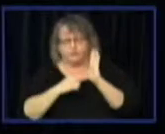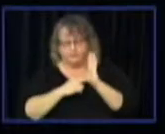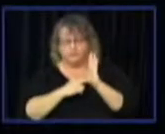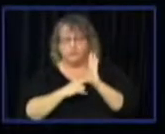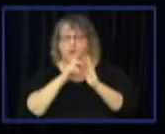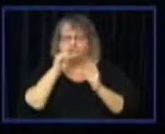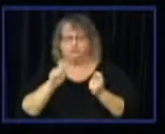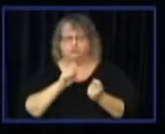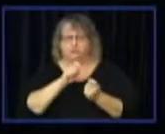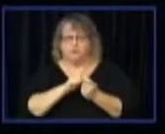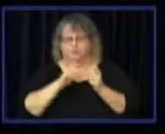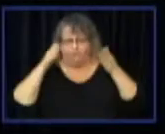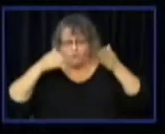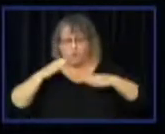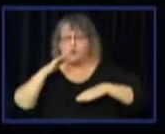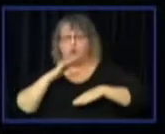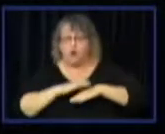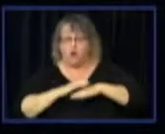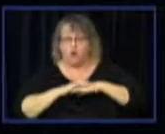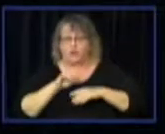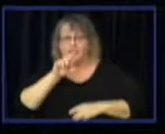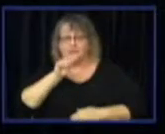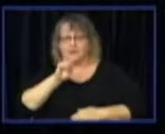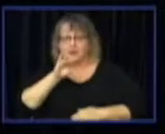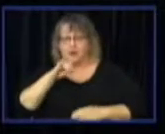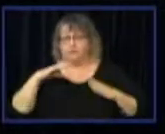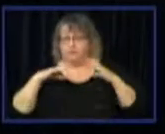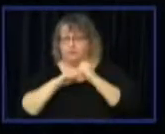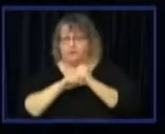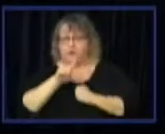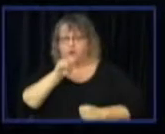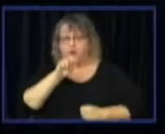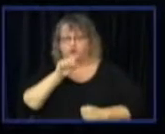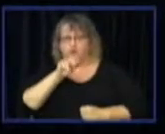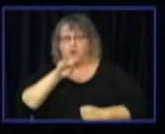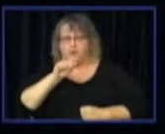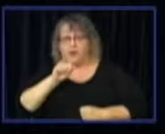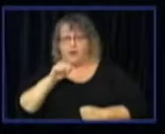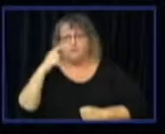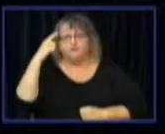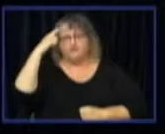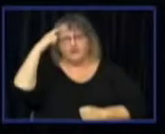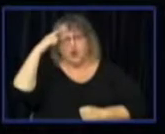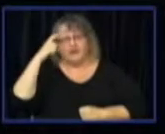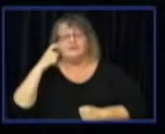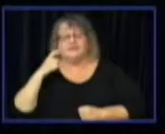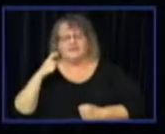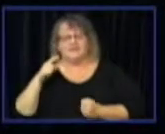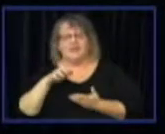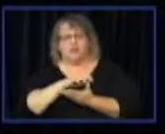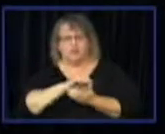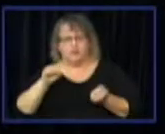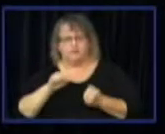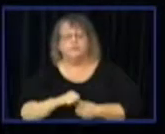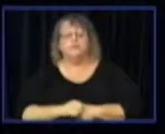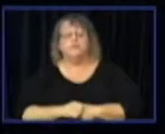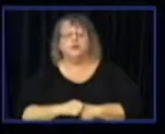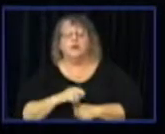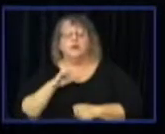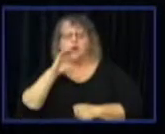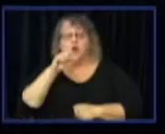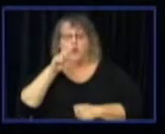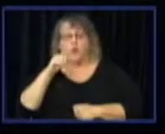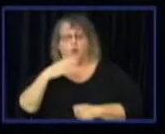have a specific focus today on traumatic brain injury. Let me introduce our special guests first. So we have Mr.